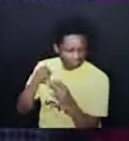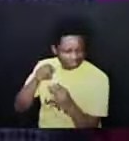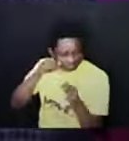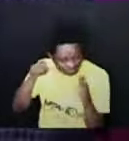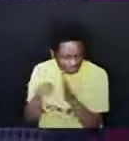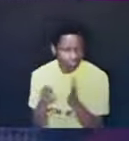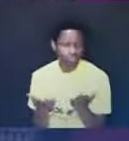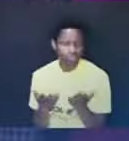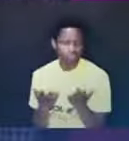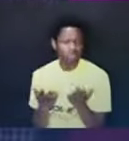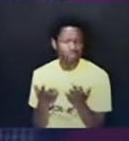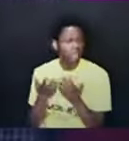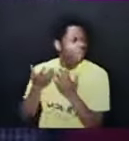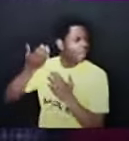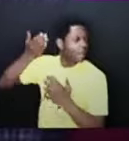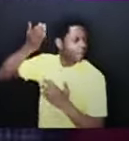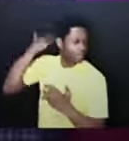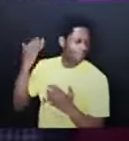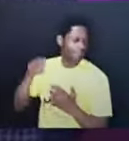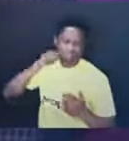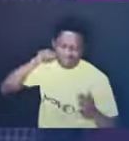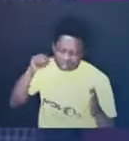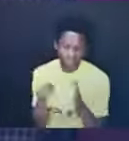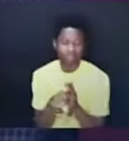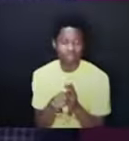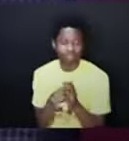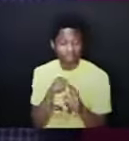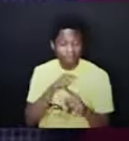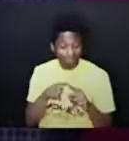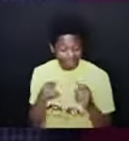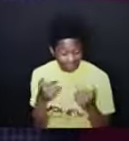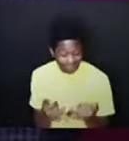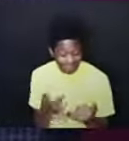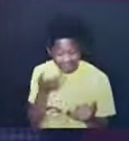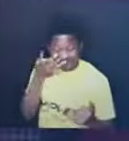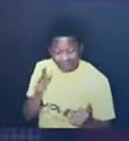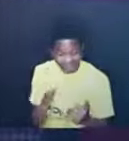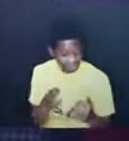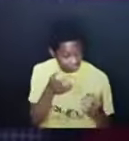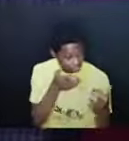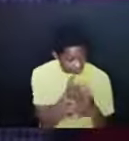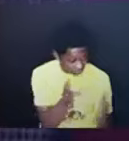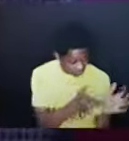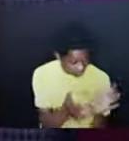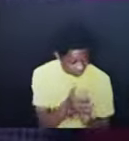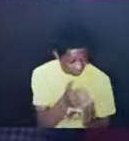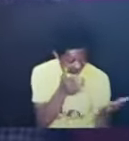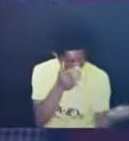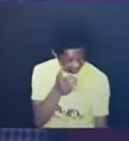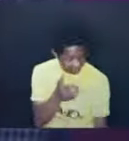It was hidden in ages past, but has been revealed in Christ Jesus.